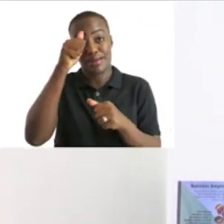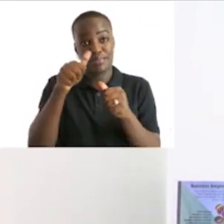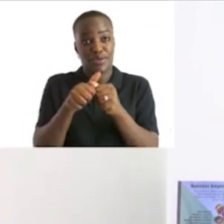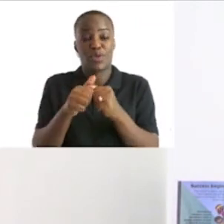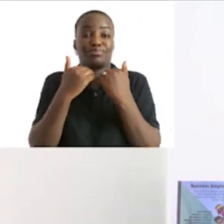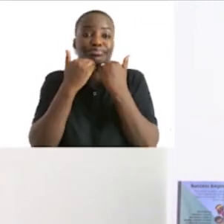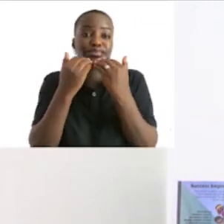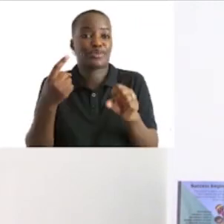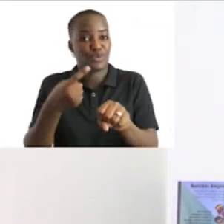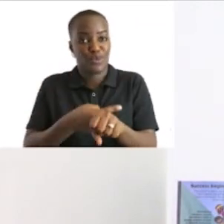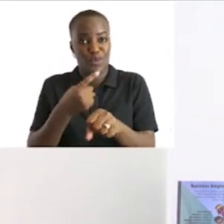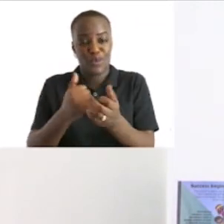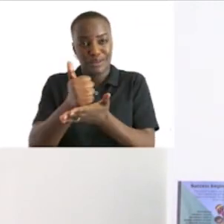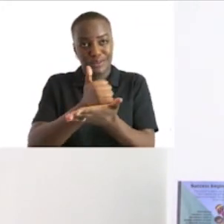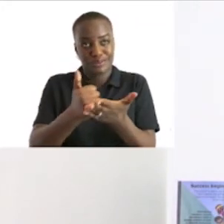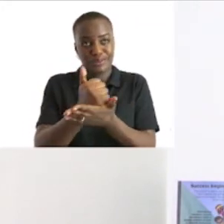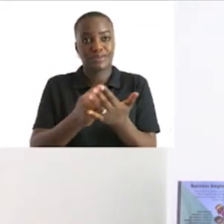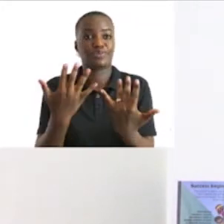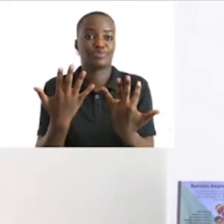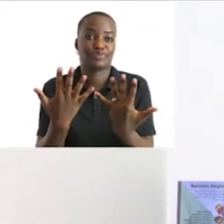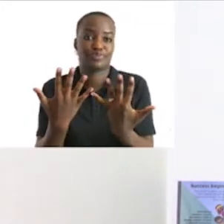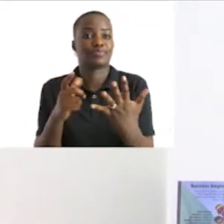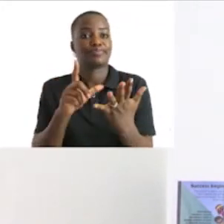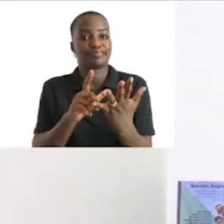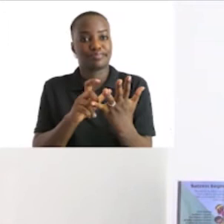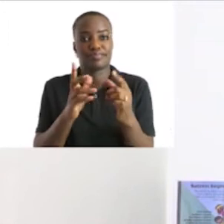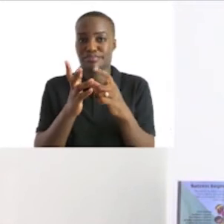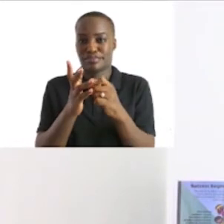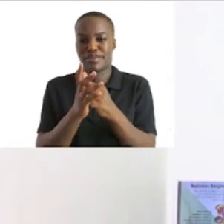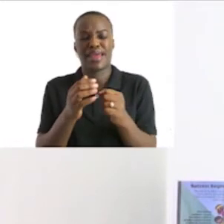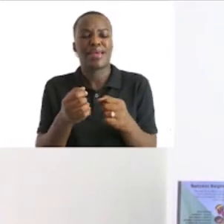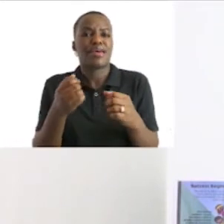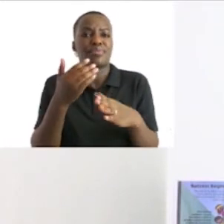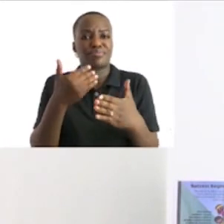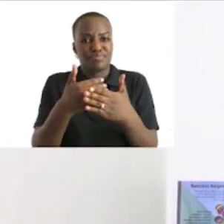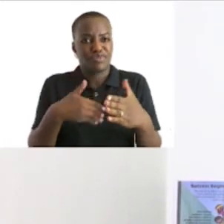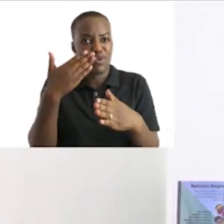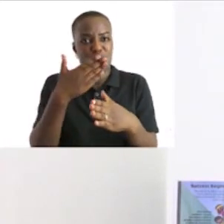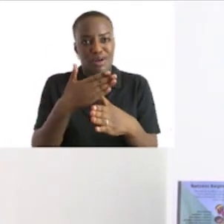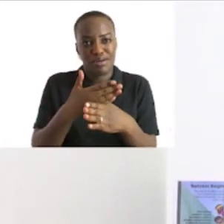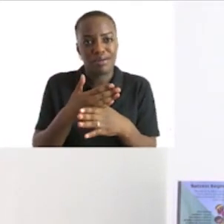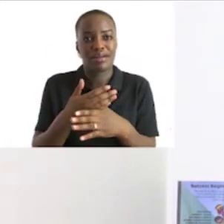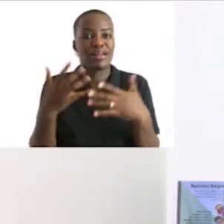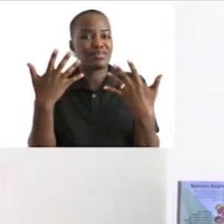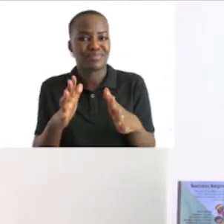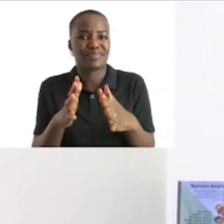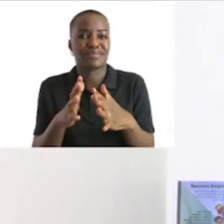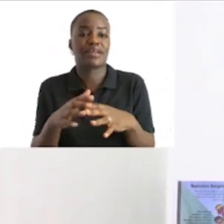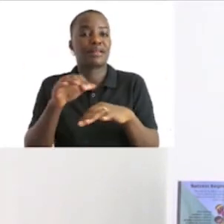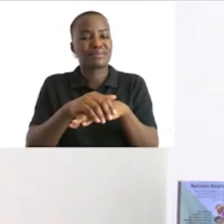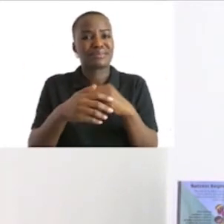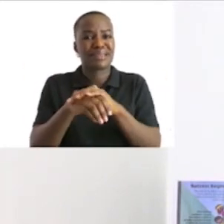is important to sanitize your hands before and after every lesson. Because we were touching a lot of